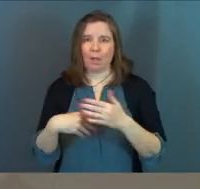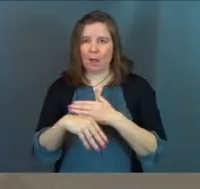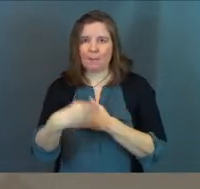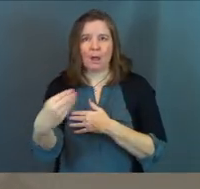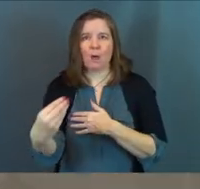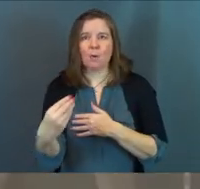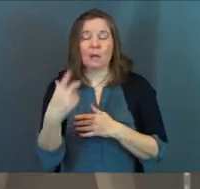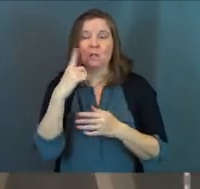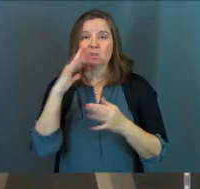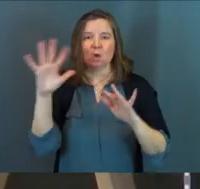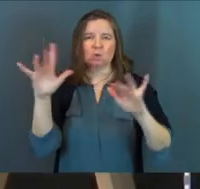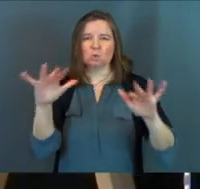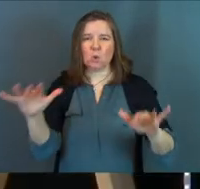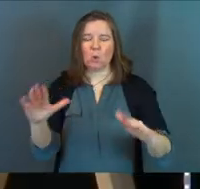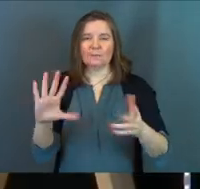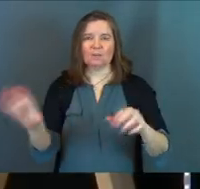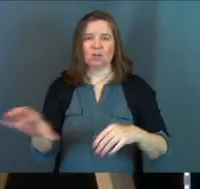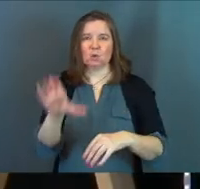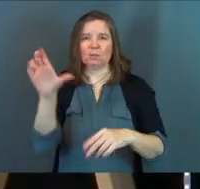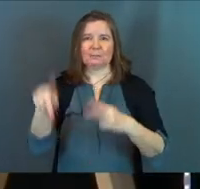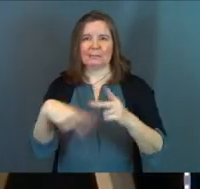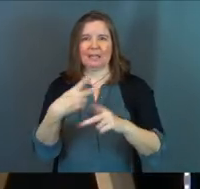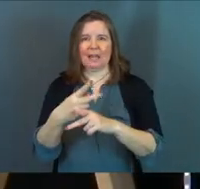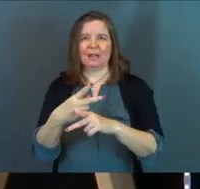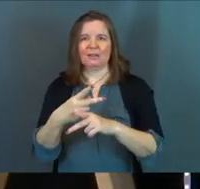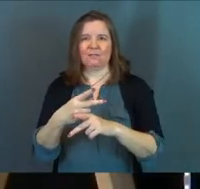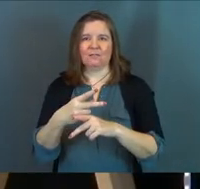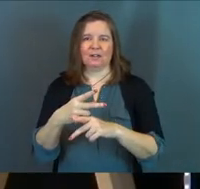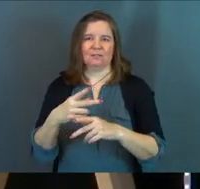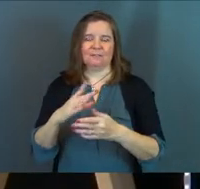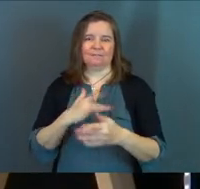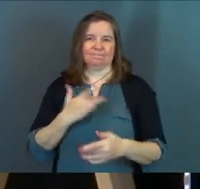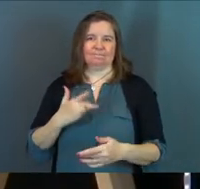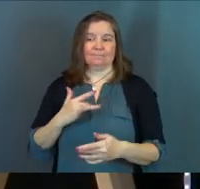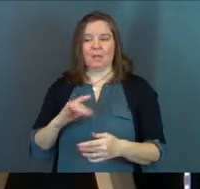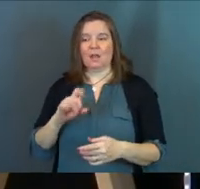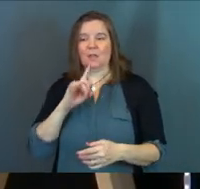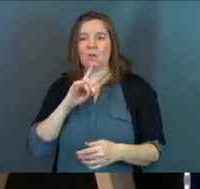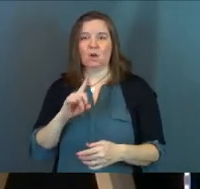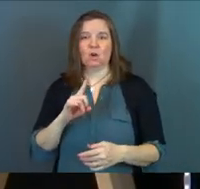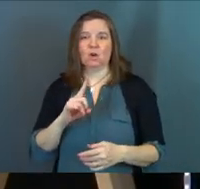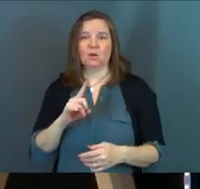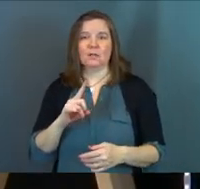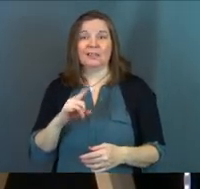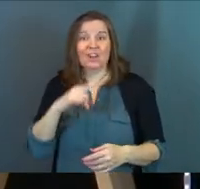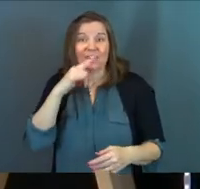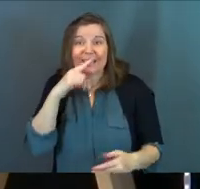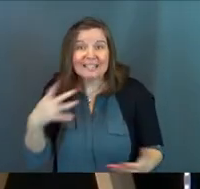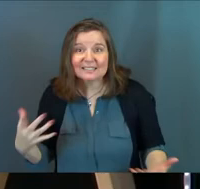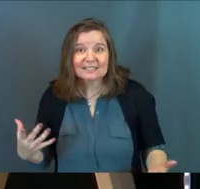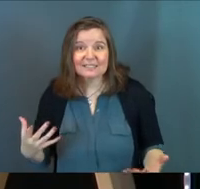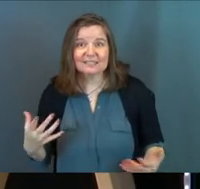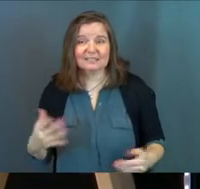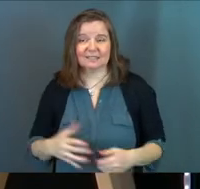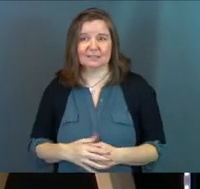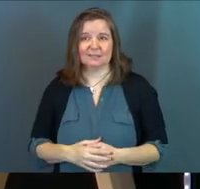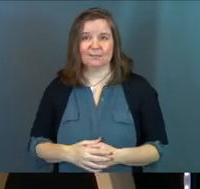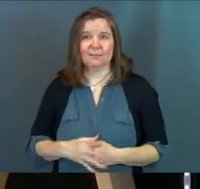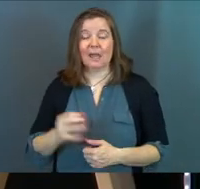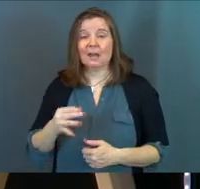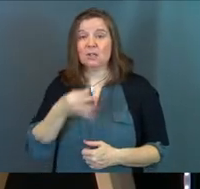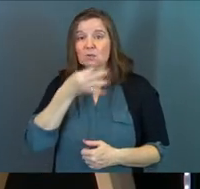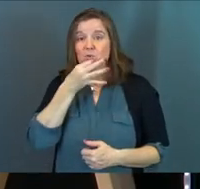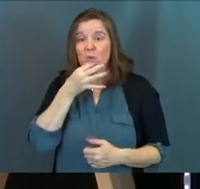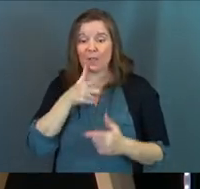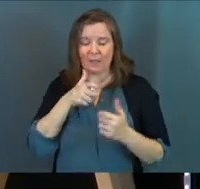and it's all snowy. It's a very Christmassy kind of a vibe, right? And they're kids. And